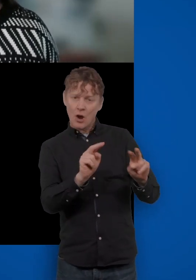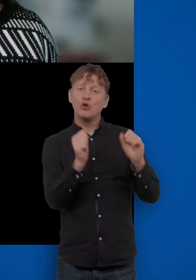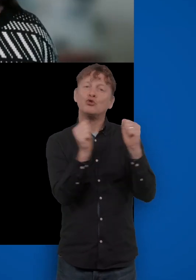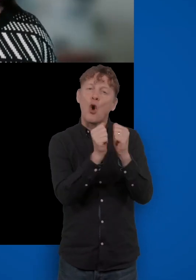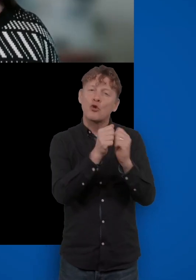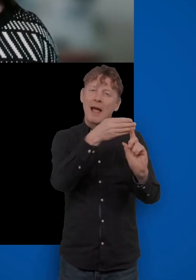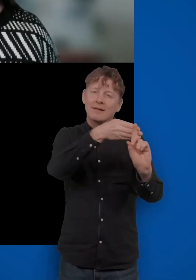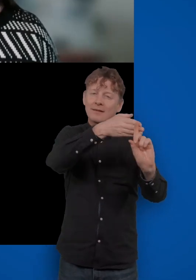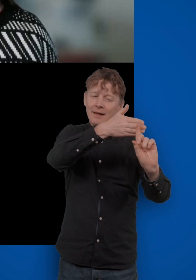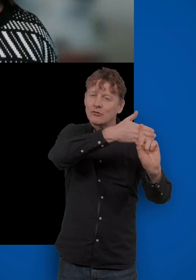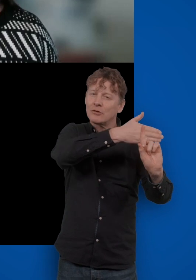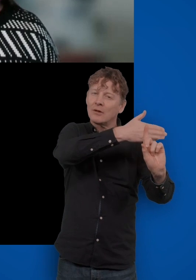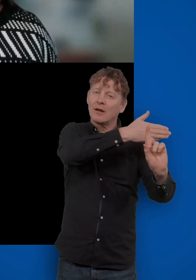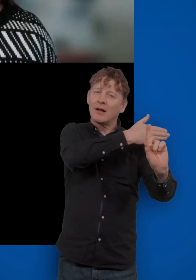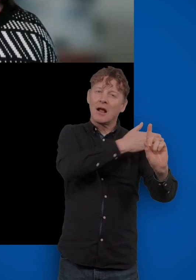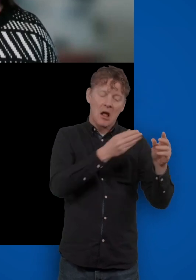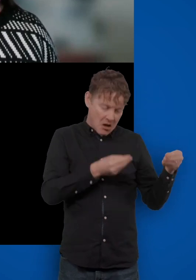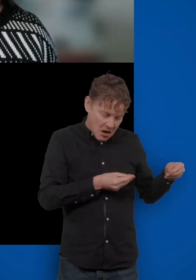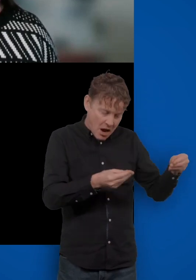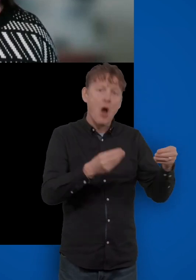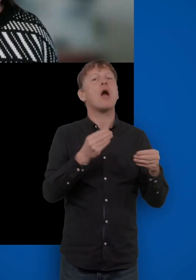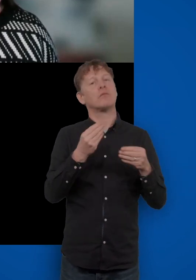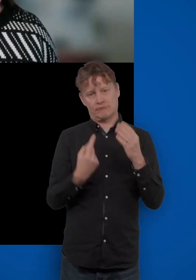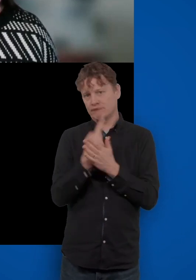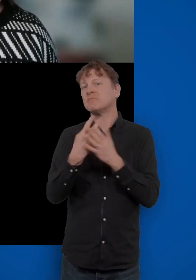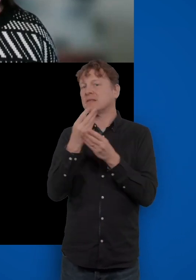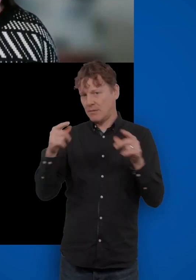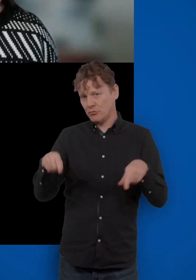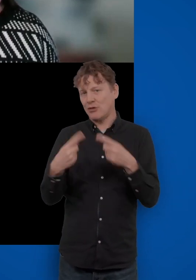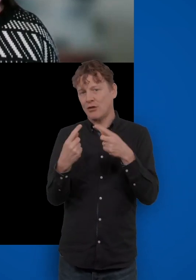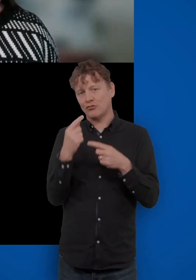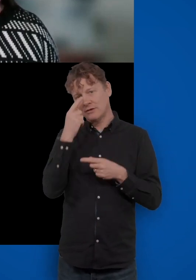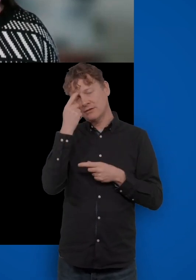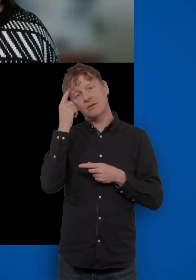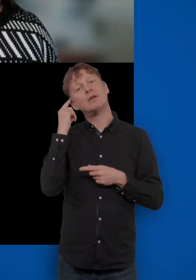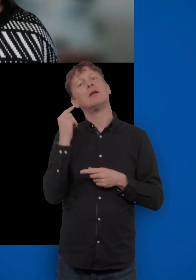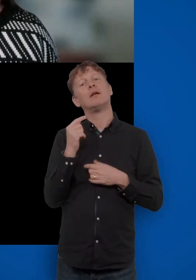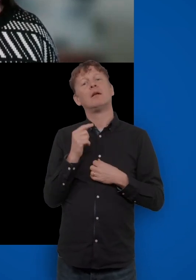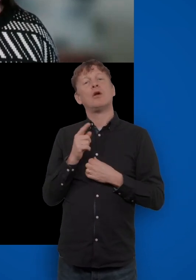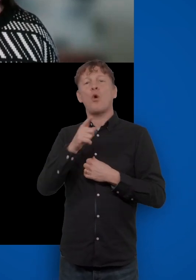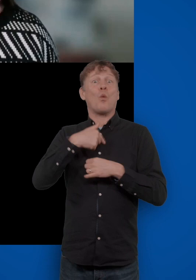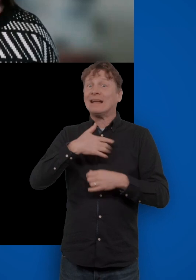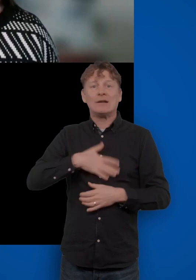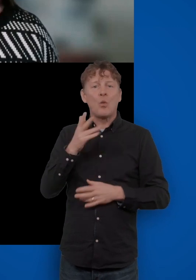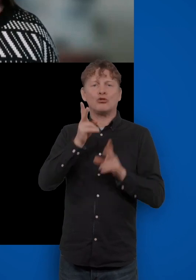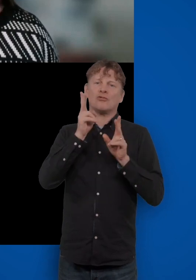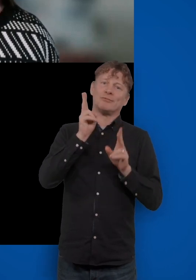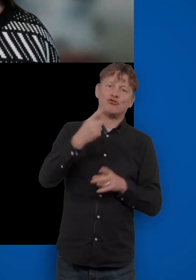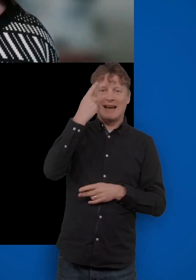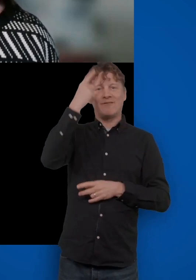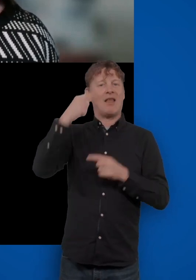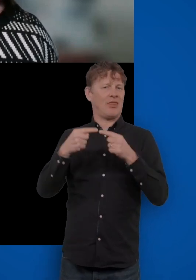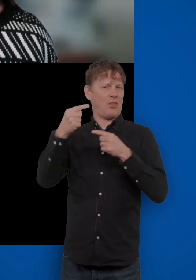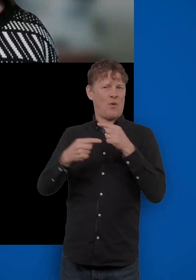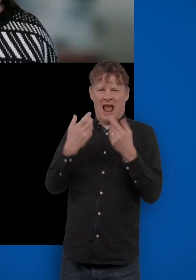the documentation and everything that there would have been certain challenges around, for example, again, not wanting to reinvent the wheel and wanting to